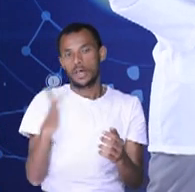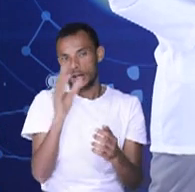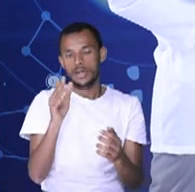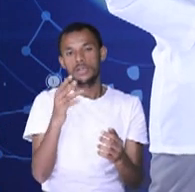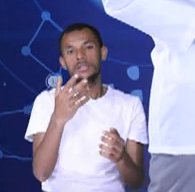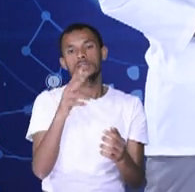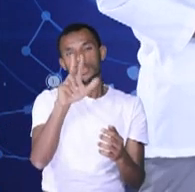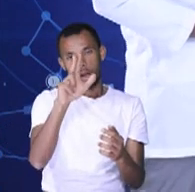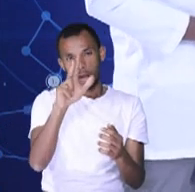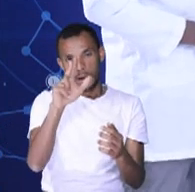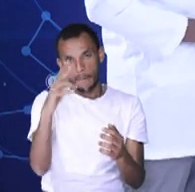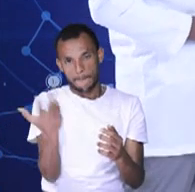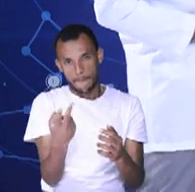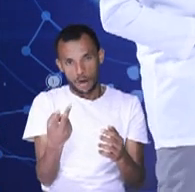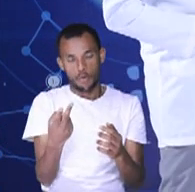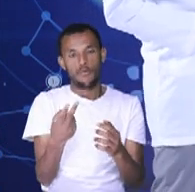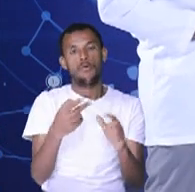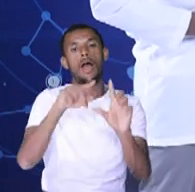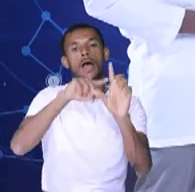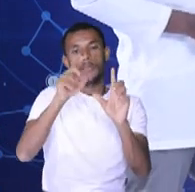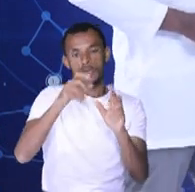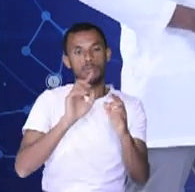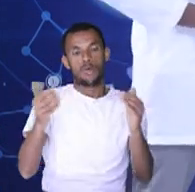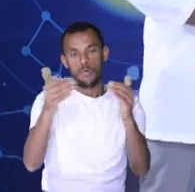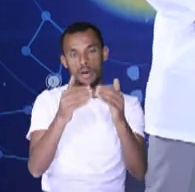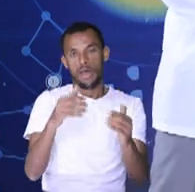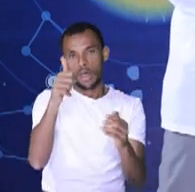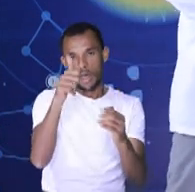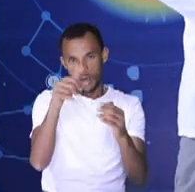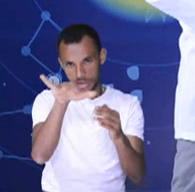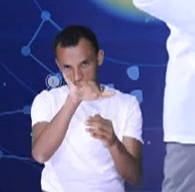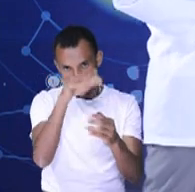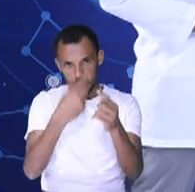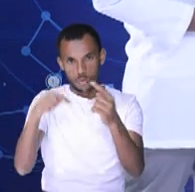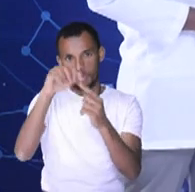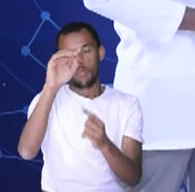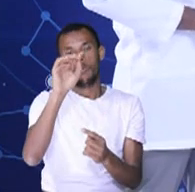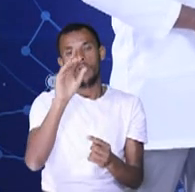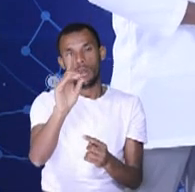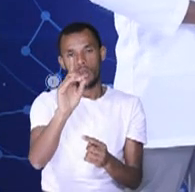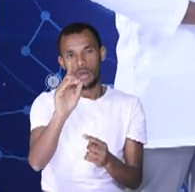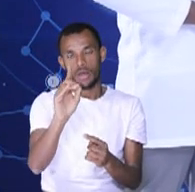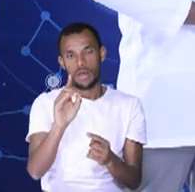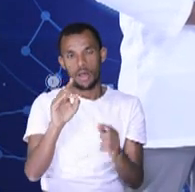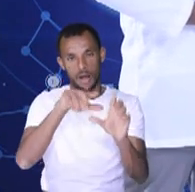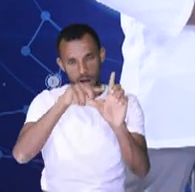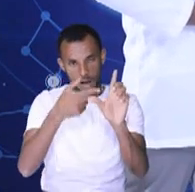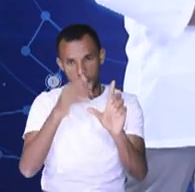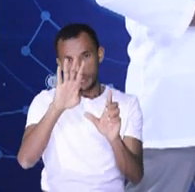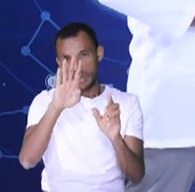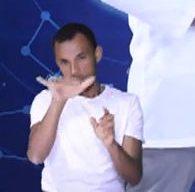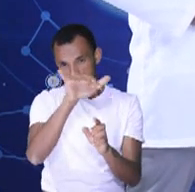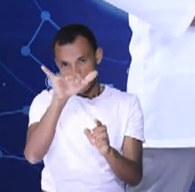angles must be congruent correspondingly. Angle A must be correspondingly congruent with D. Angle B must